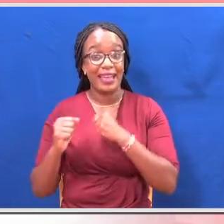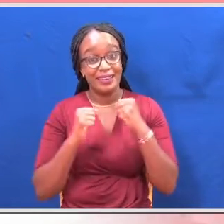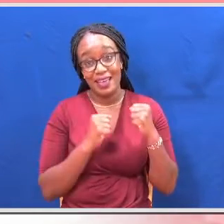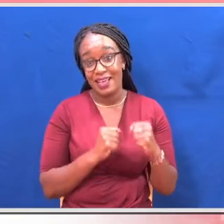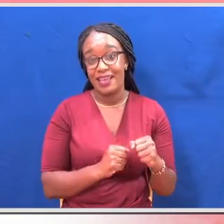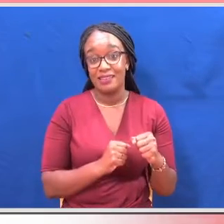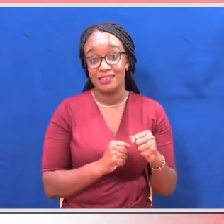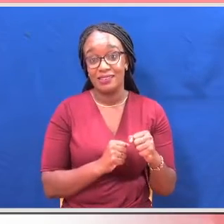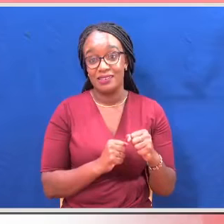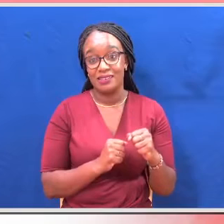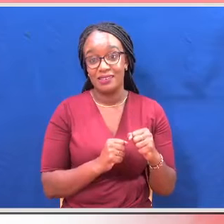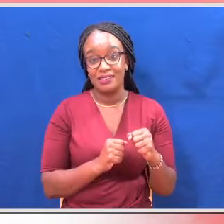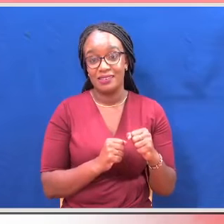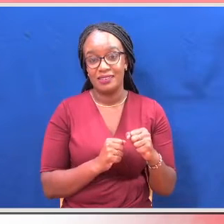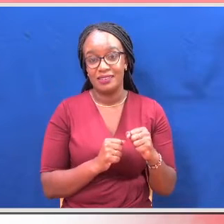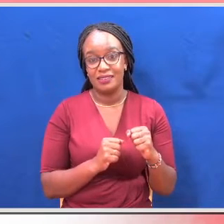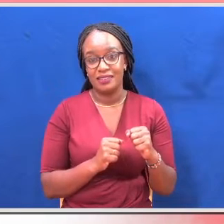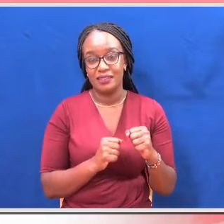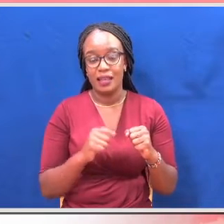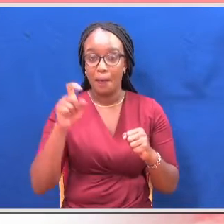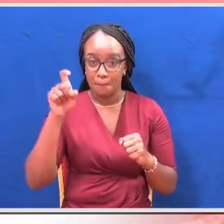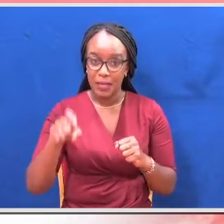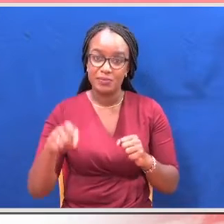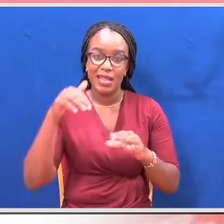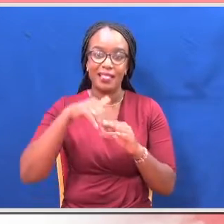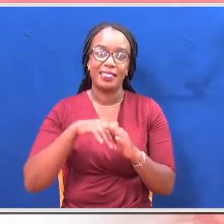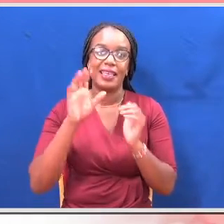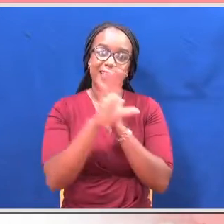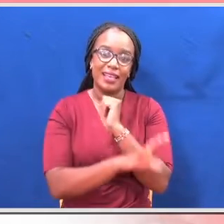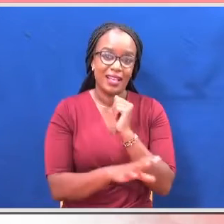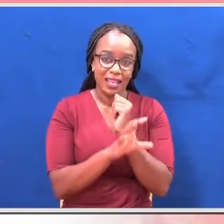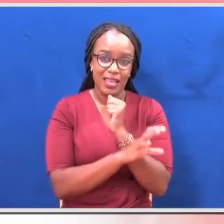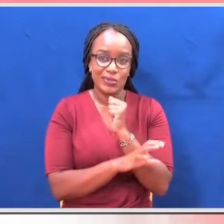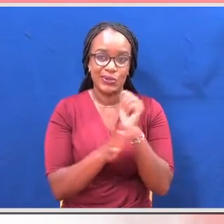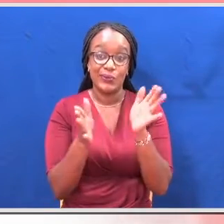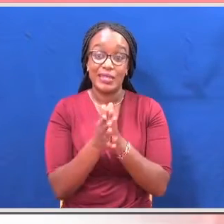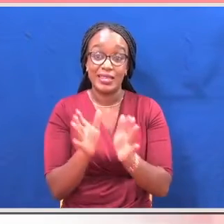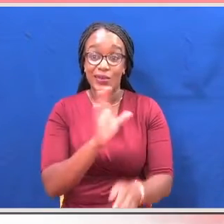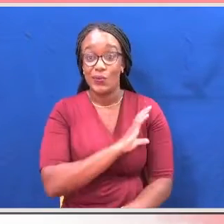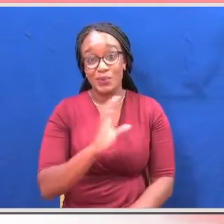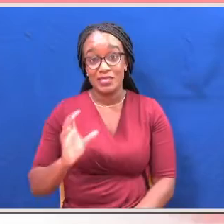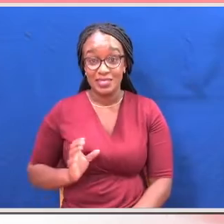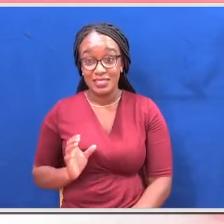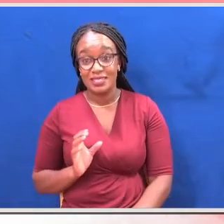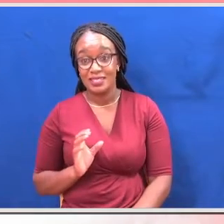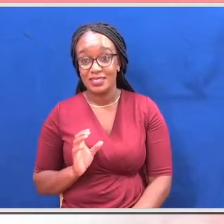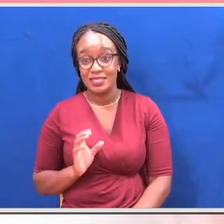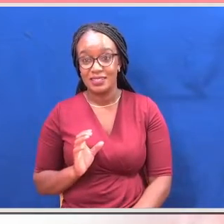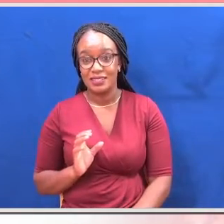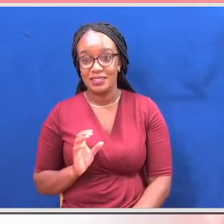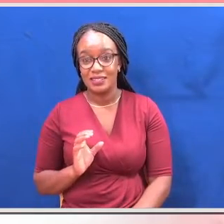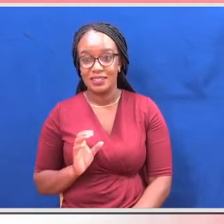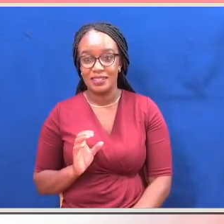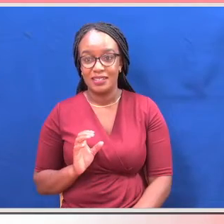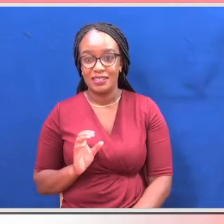and his influence across the country in terms of political influence is being limited, and he looks